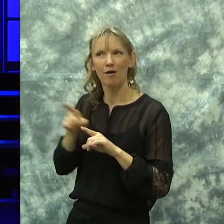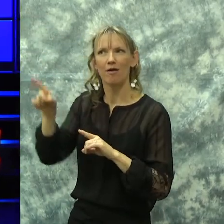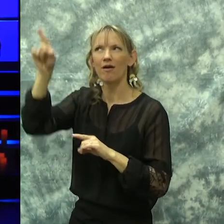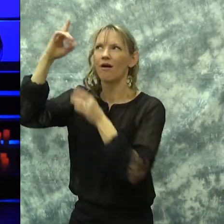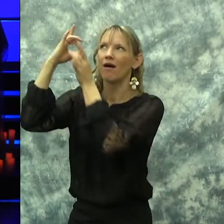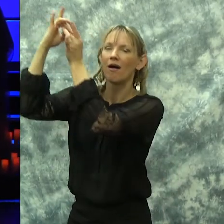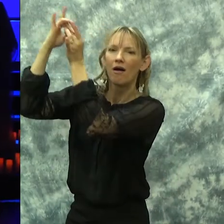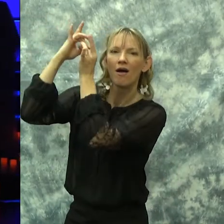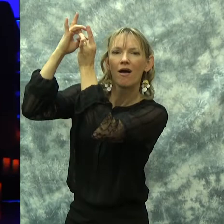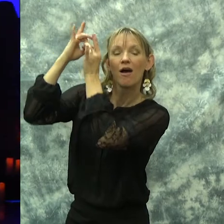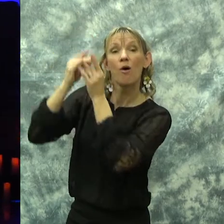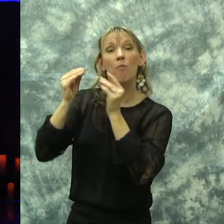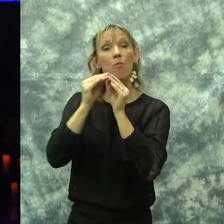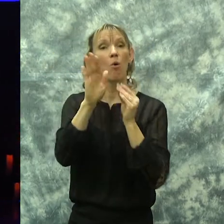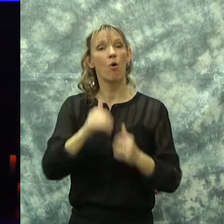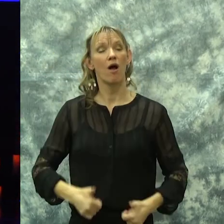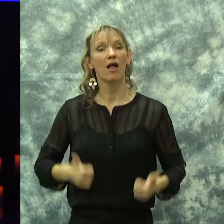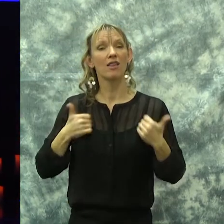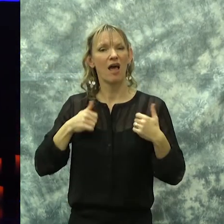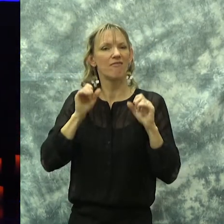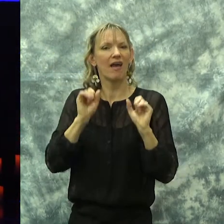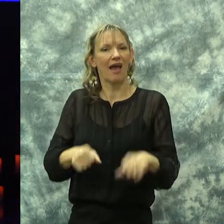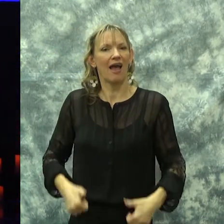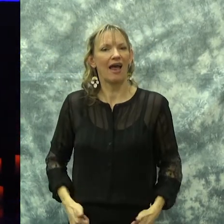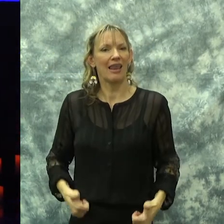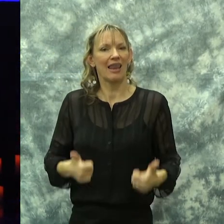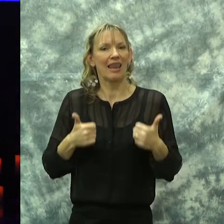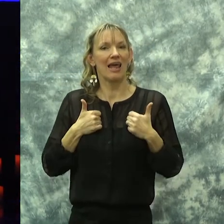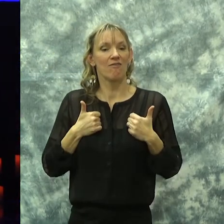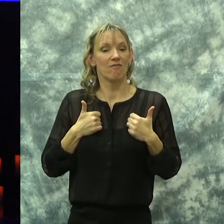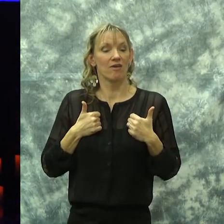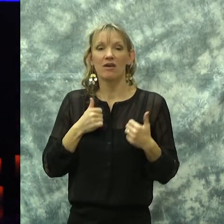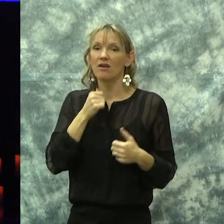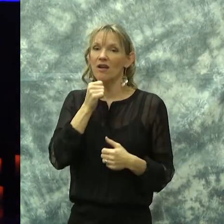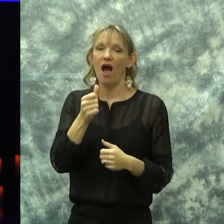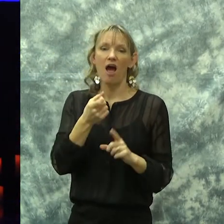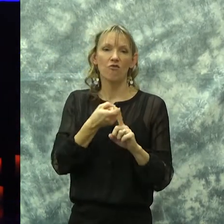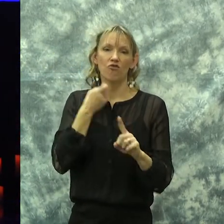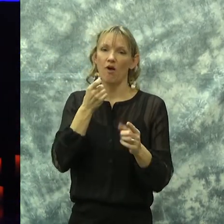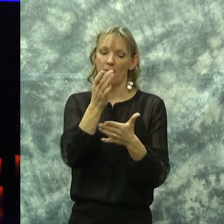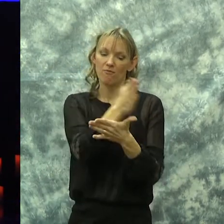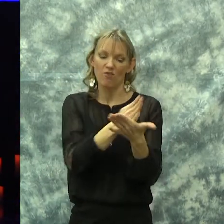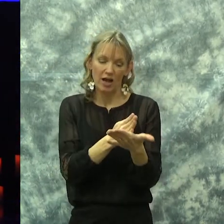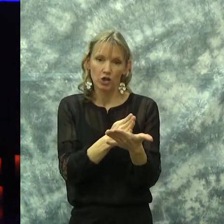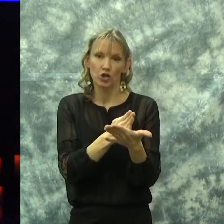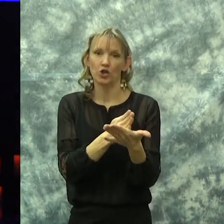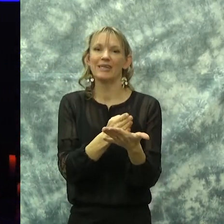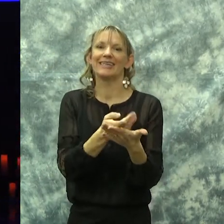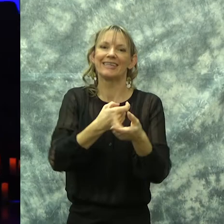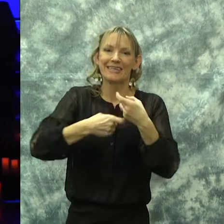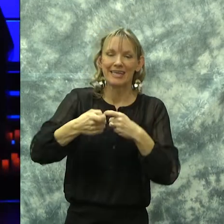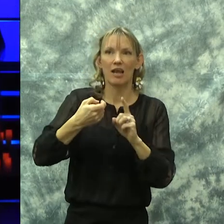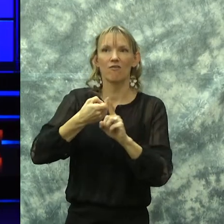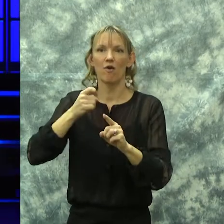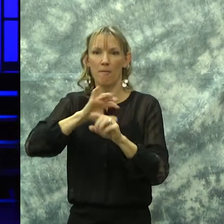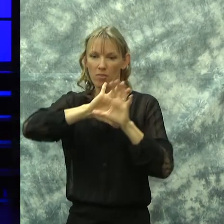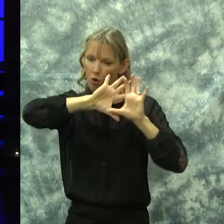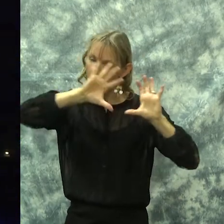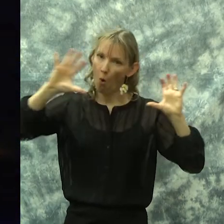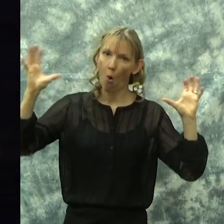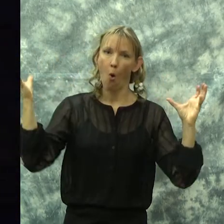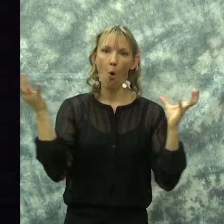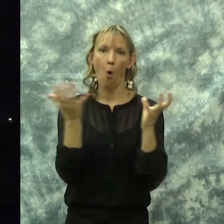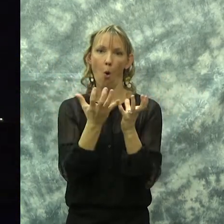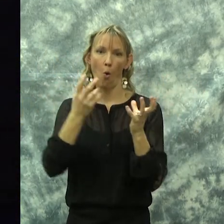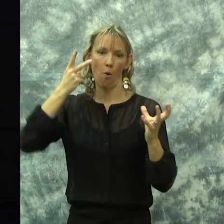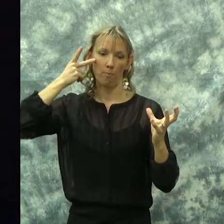the more your life can be lived not from a fractured, but a whole perspective. Not